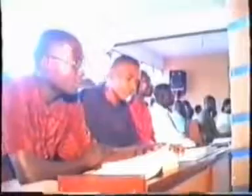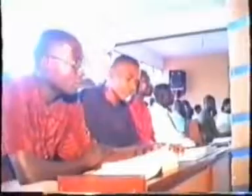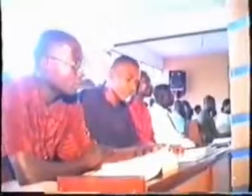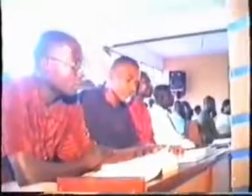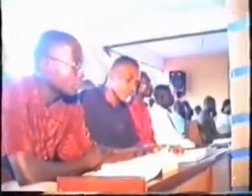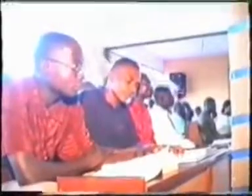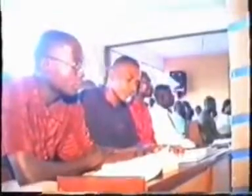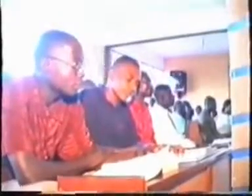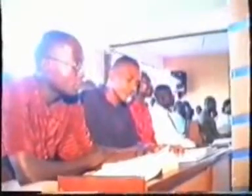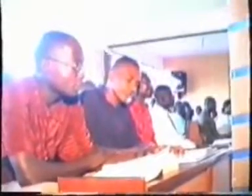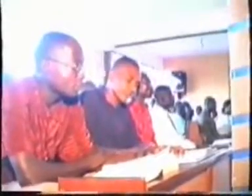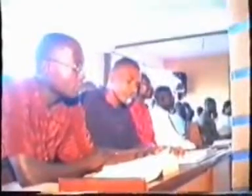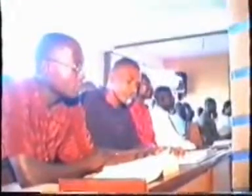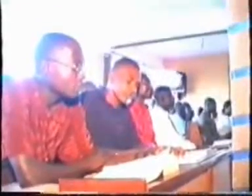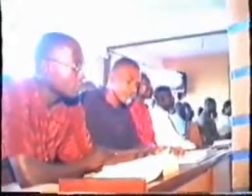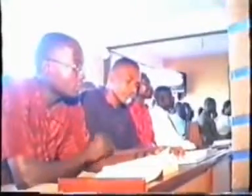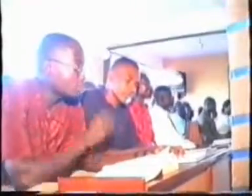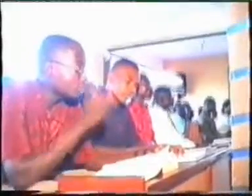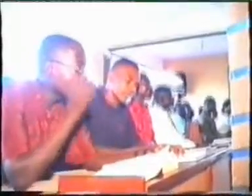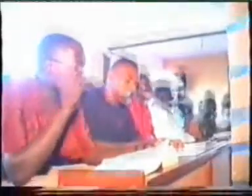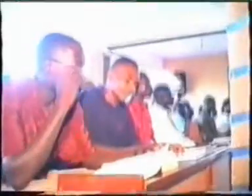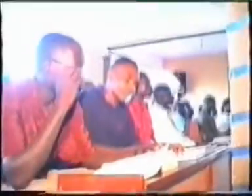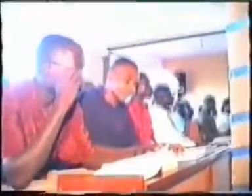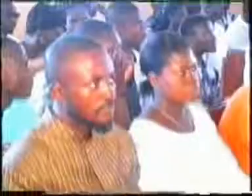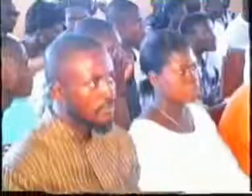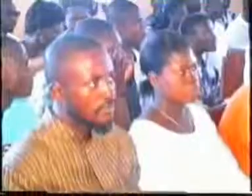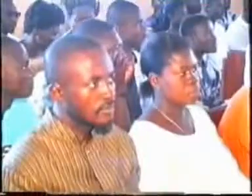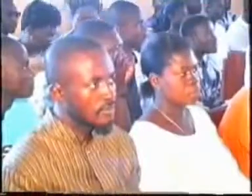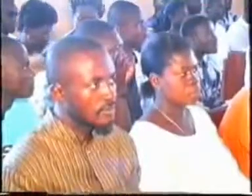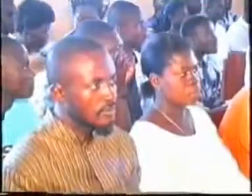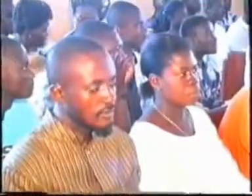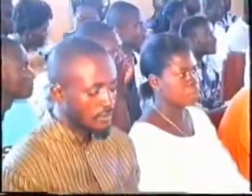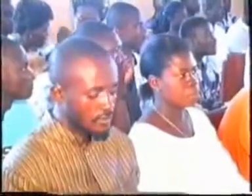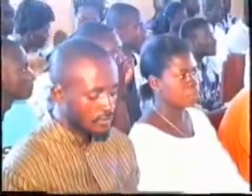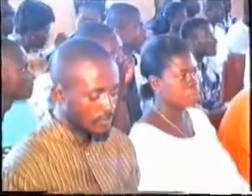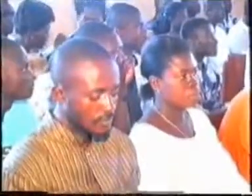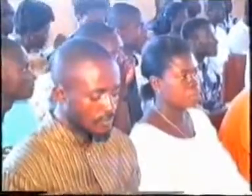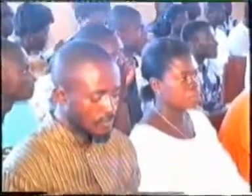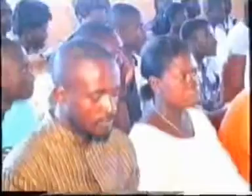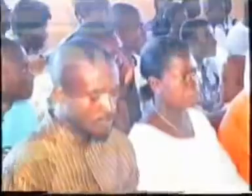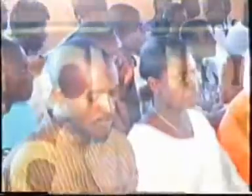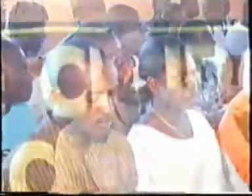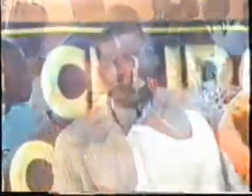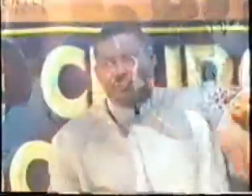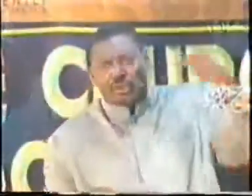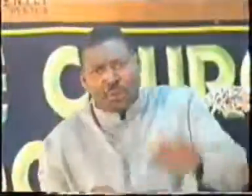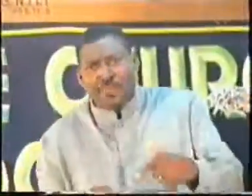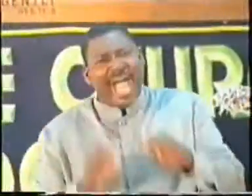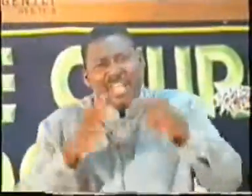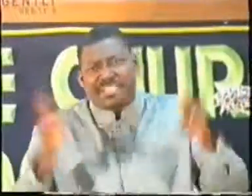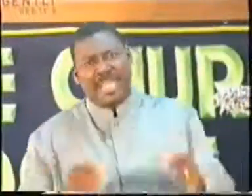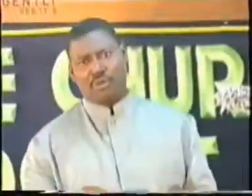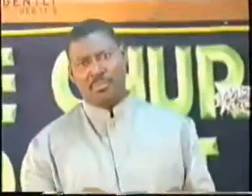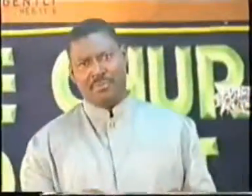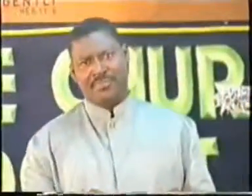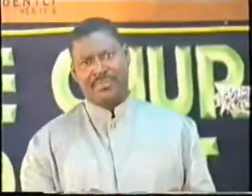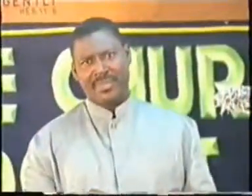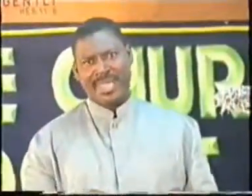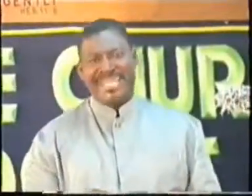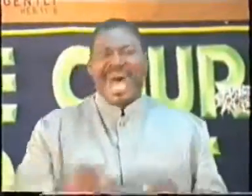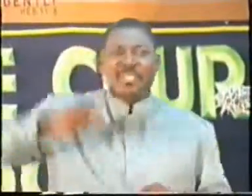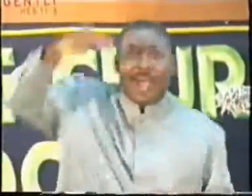trodi. As of the brain, ni masama make one nim no potting. Samson so ya and the Jew for some and the Christian so